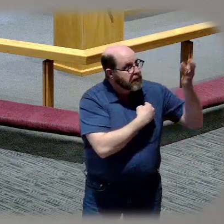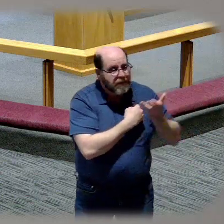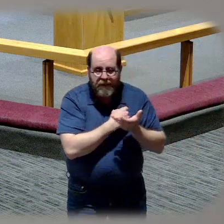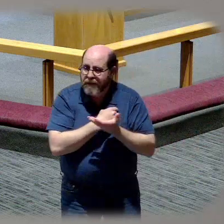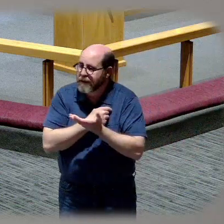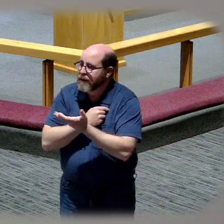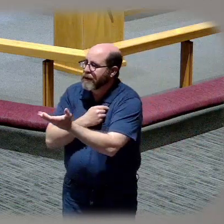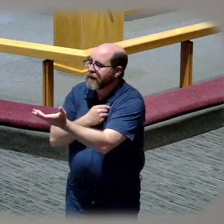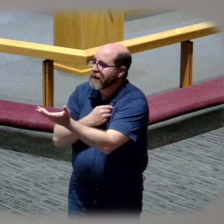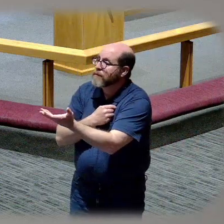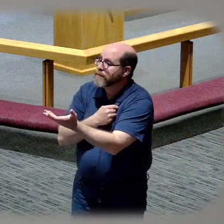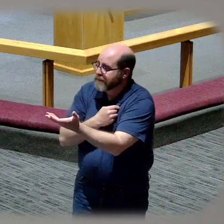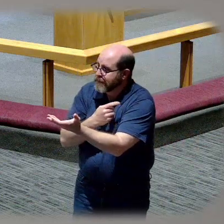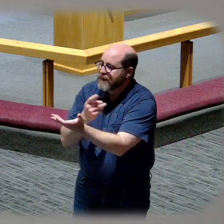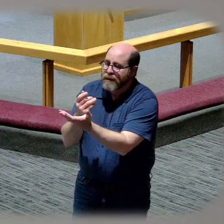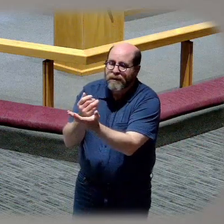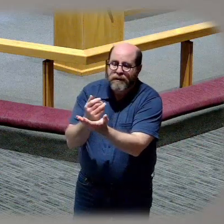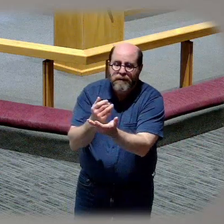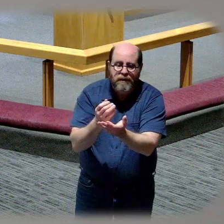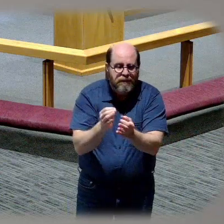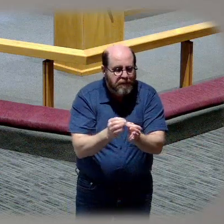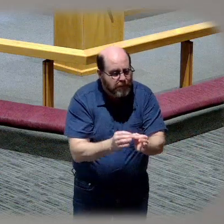And that's what's most important.